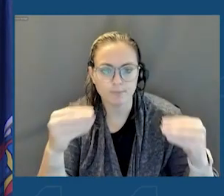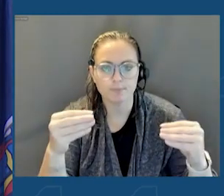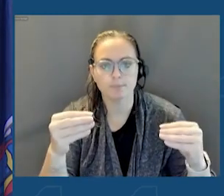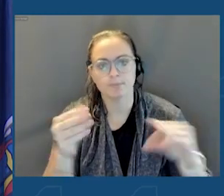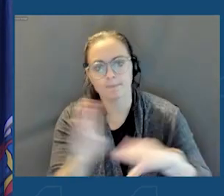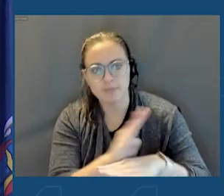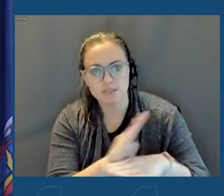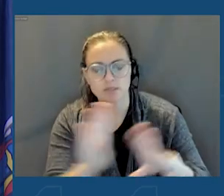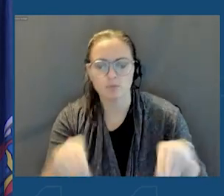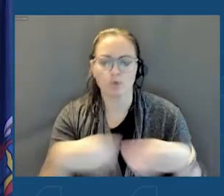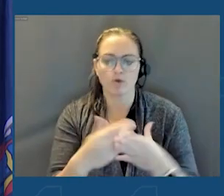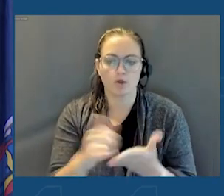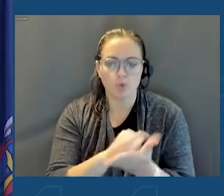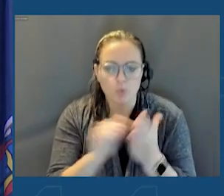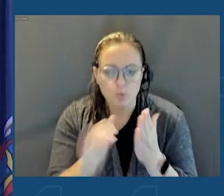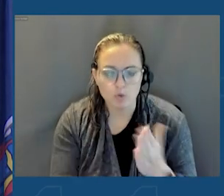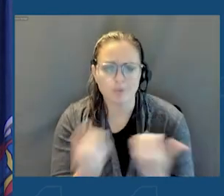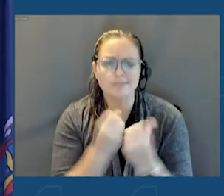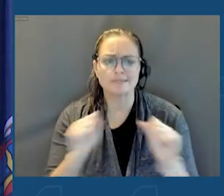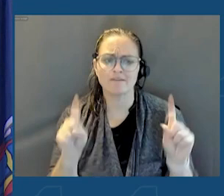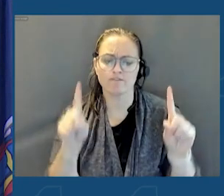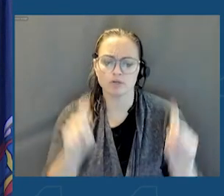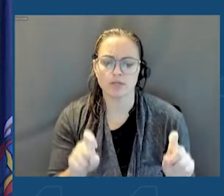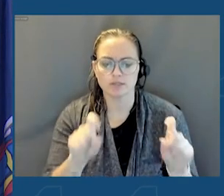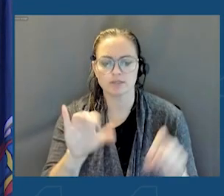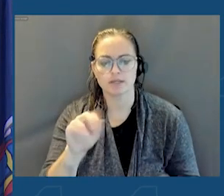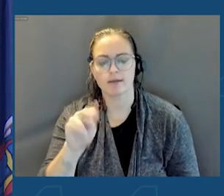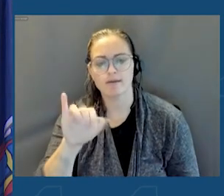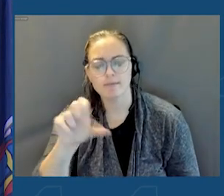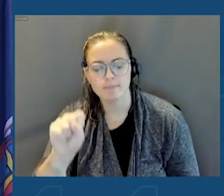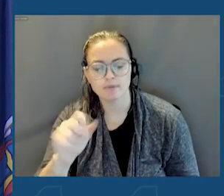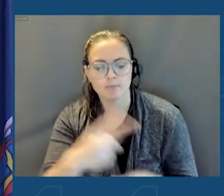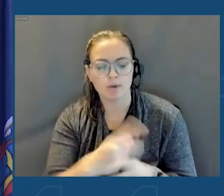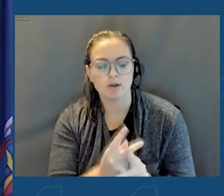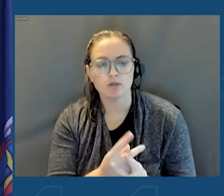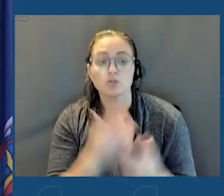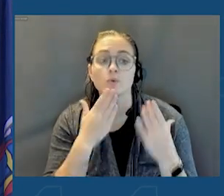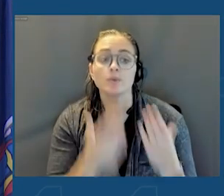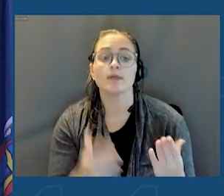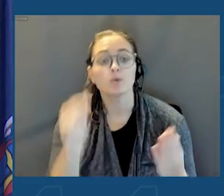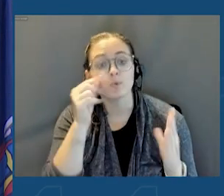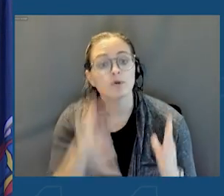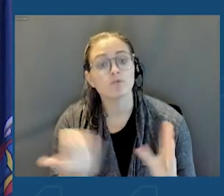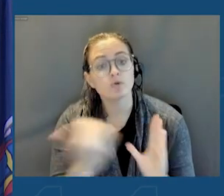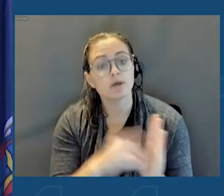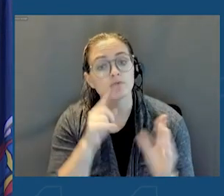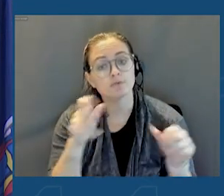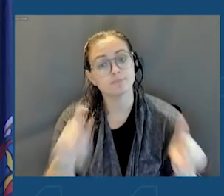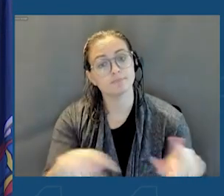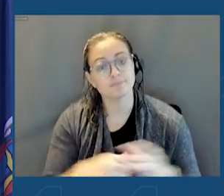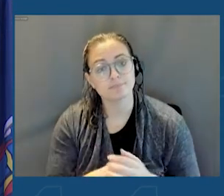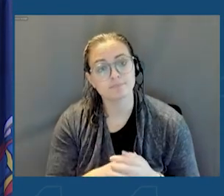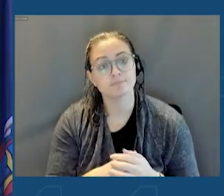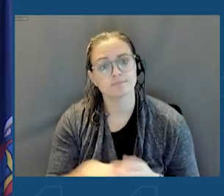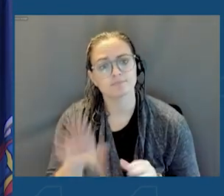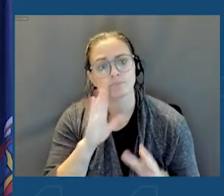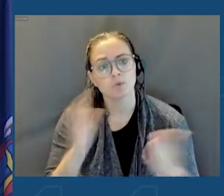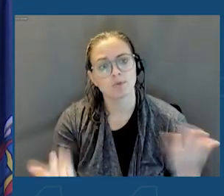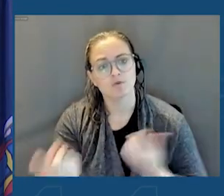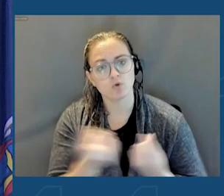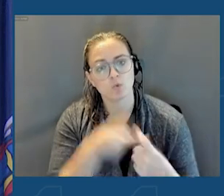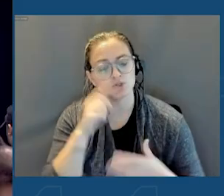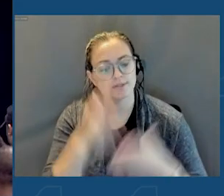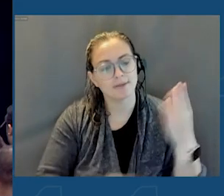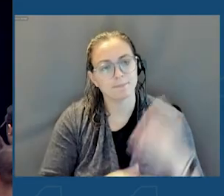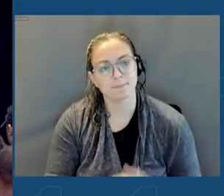New Yorkers with a safer, tested cannabis product. So thank you, Governor, again for the opportunity, and we'll be here for questions at the end.